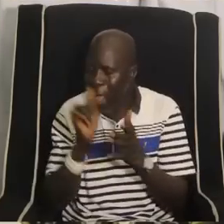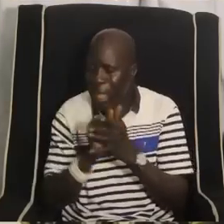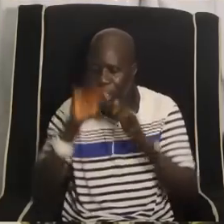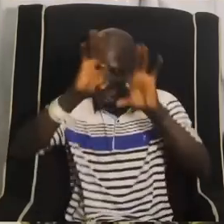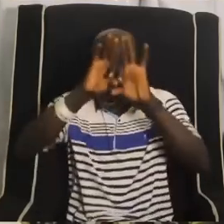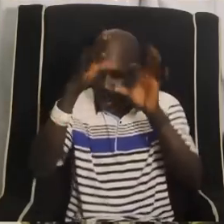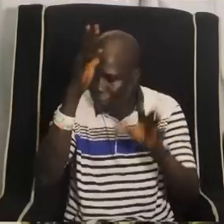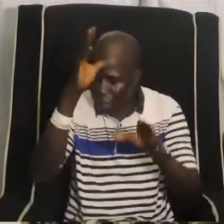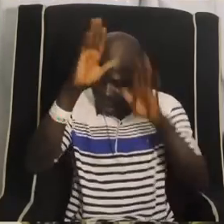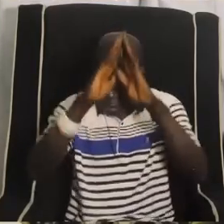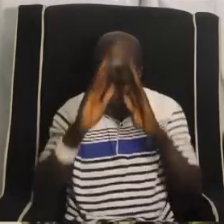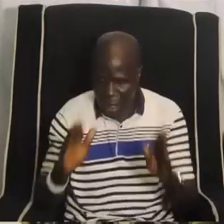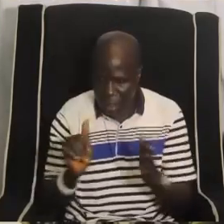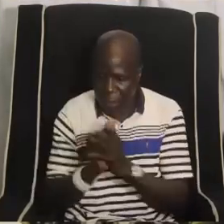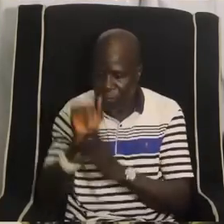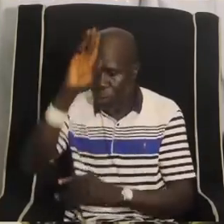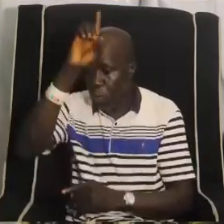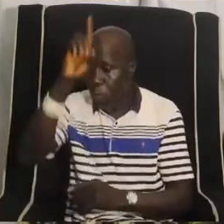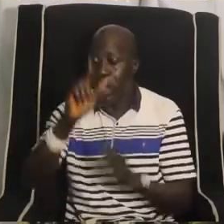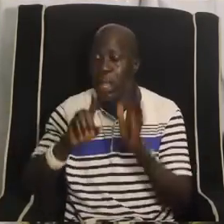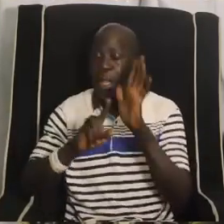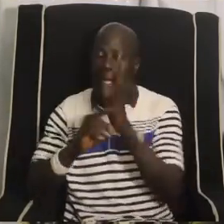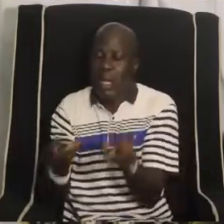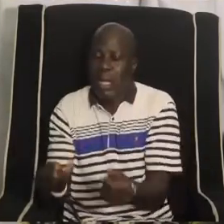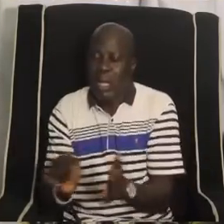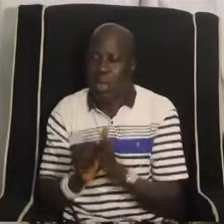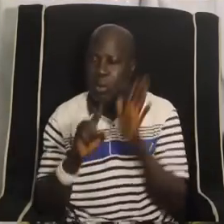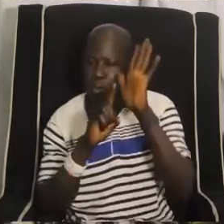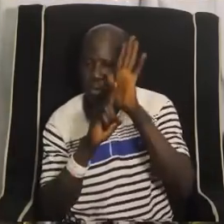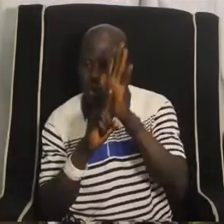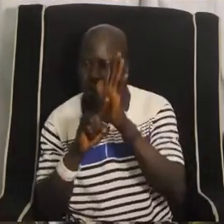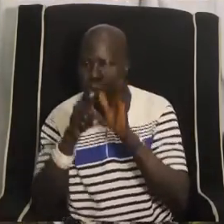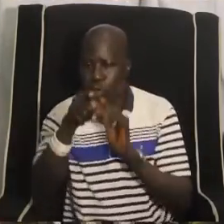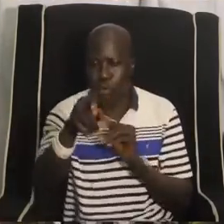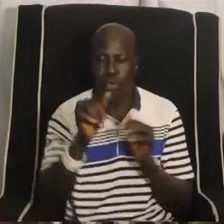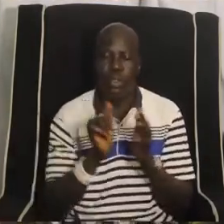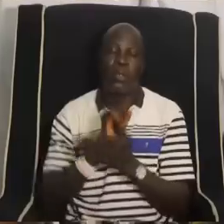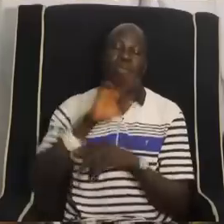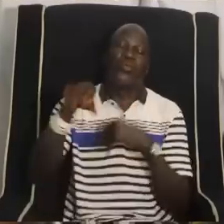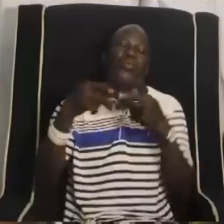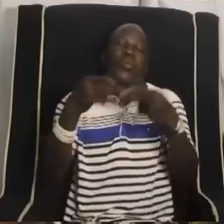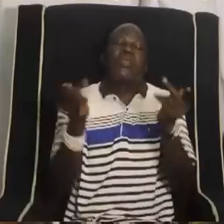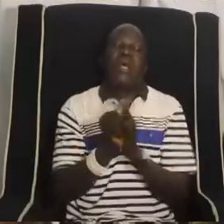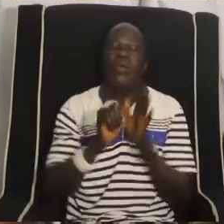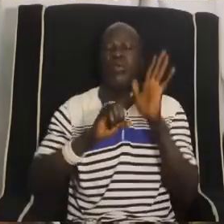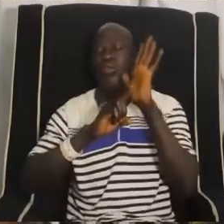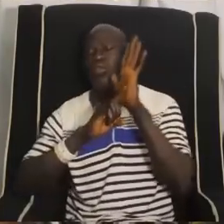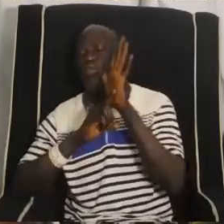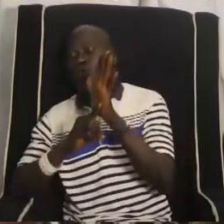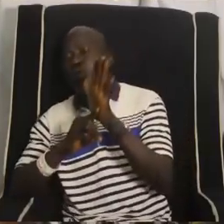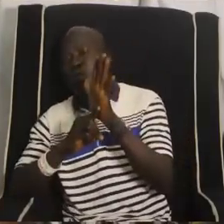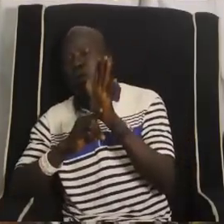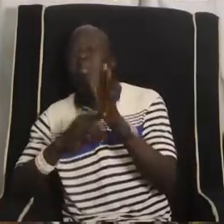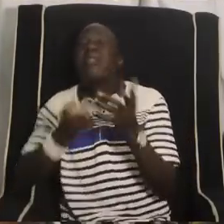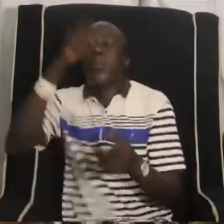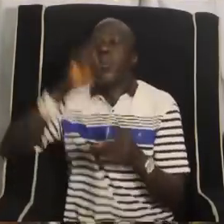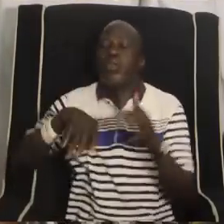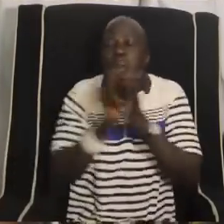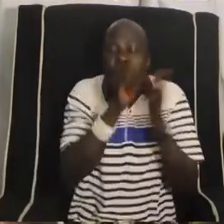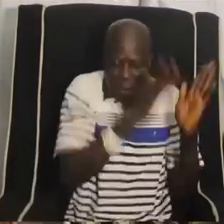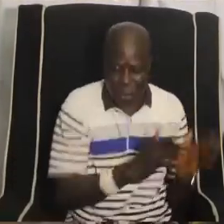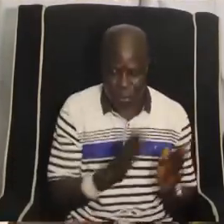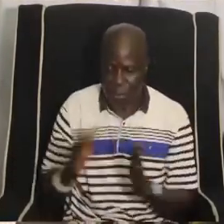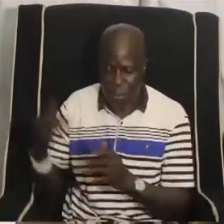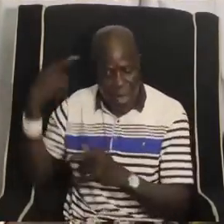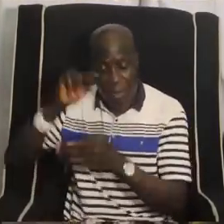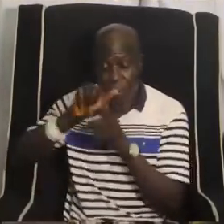bàbá rẹ. Sí ilẹ̀ kan tí èmi ó fi hàn ọ́. Máa lọ sí ilẹ̀ kan. Go to the place. Tí a mọ bí a place prepared for